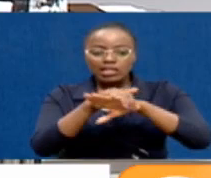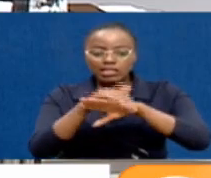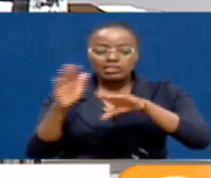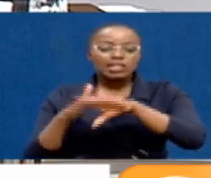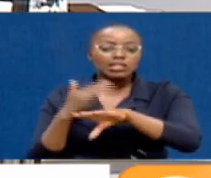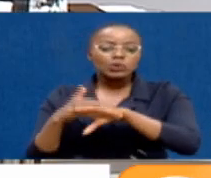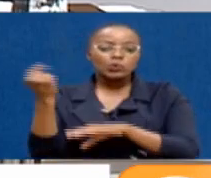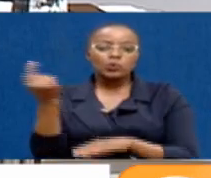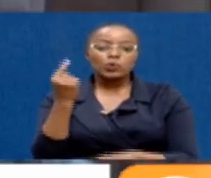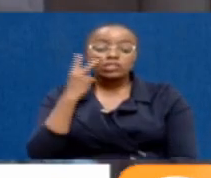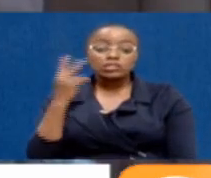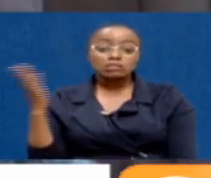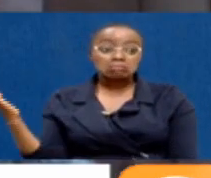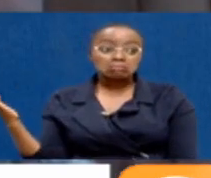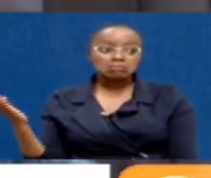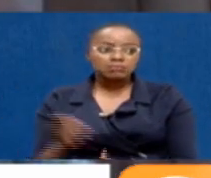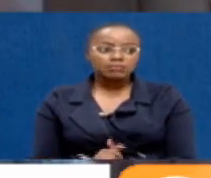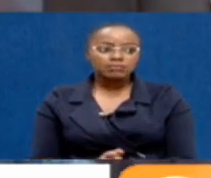Listen.